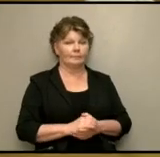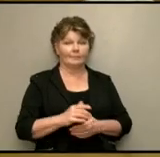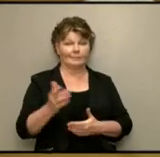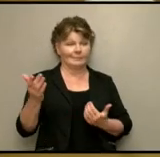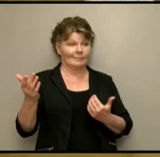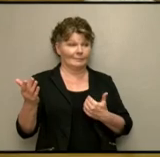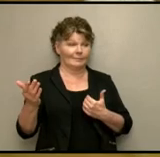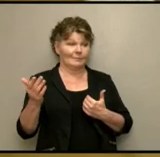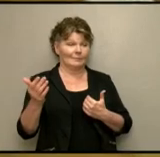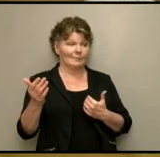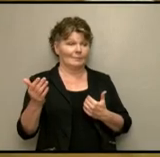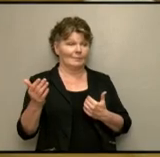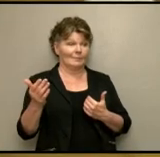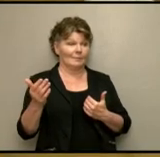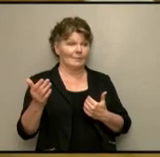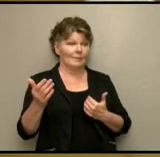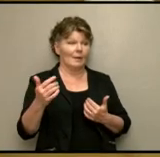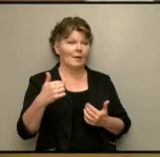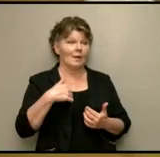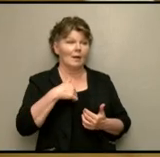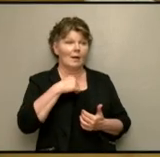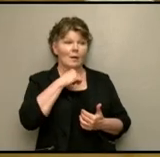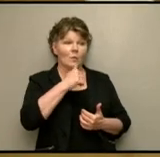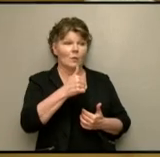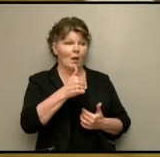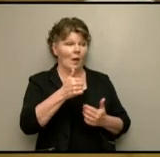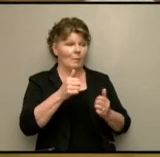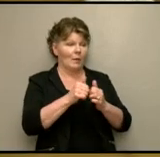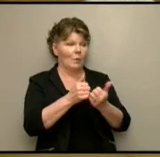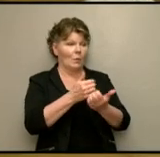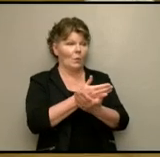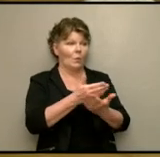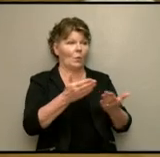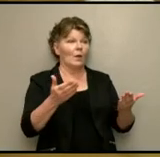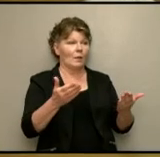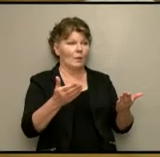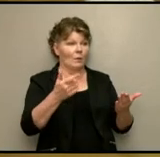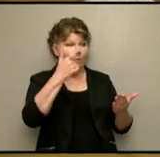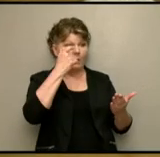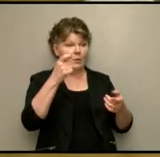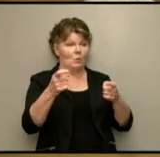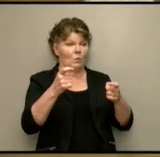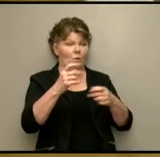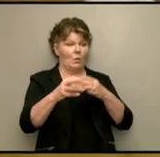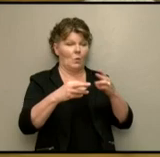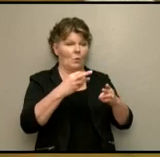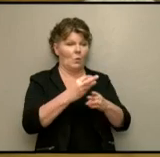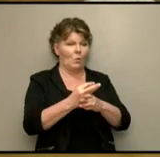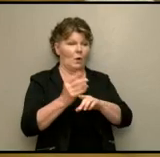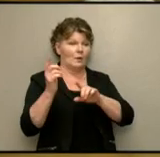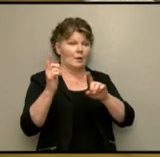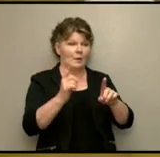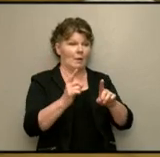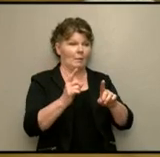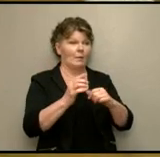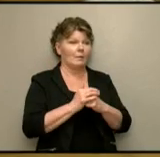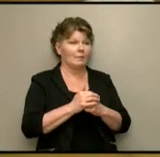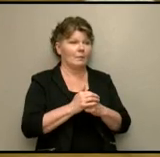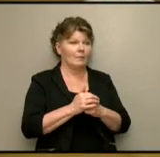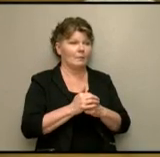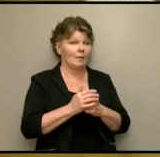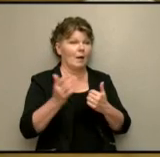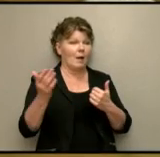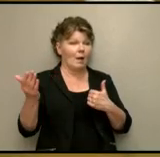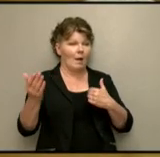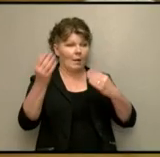longer much with you, for the ruler of this world is coming. He has no claim on me. But I